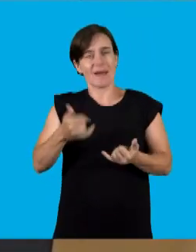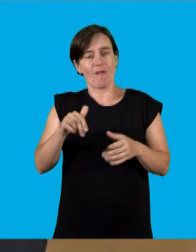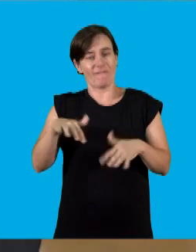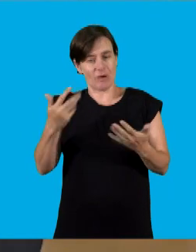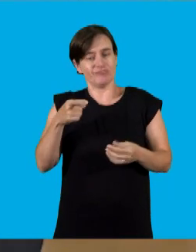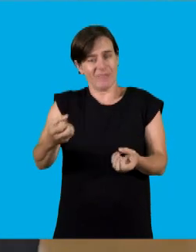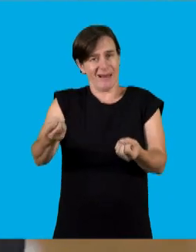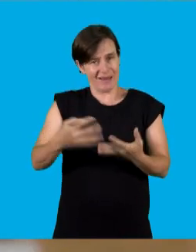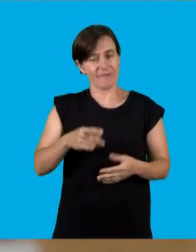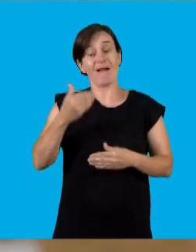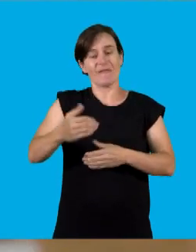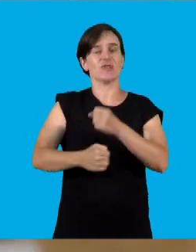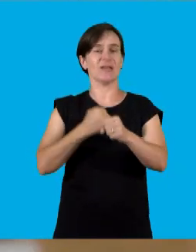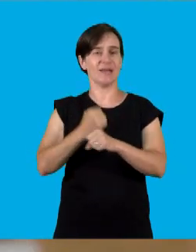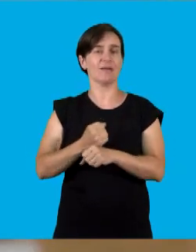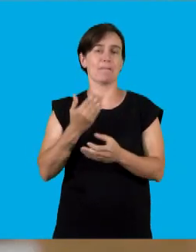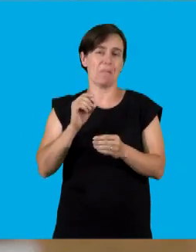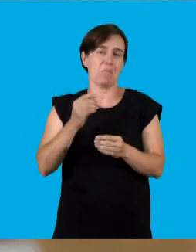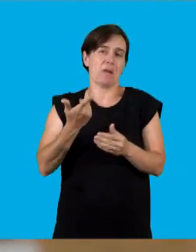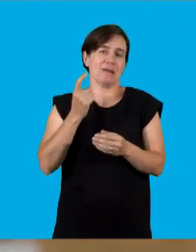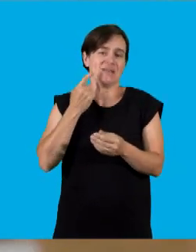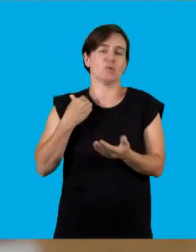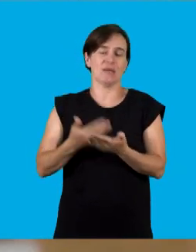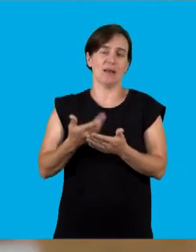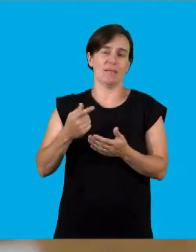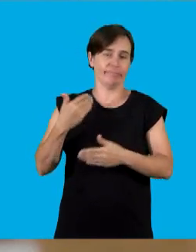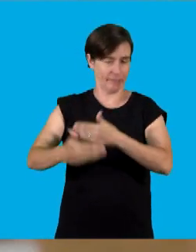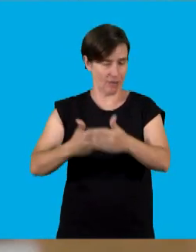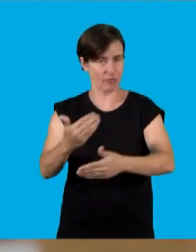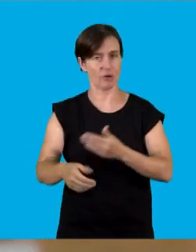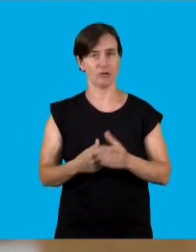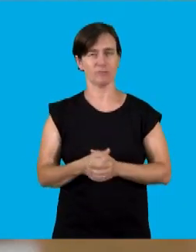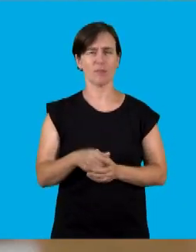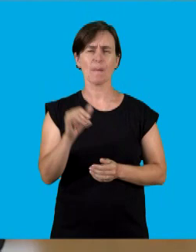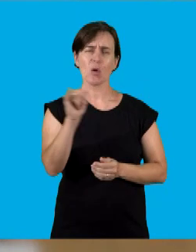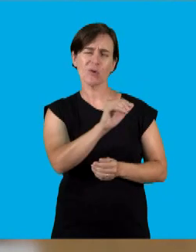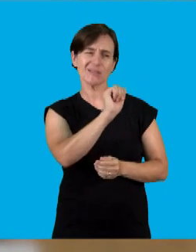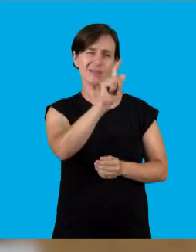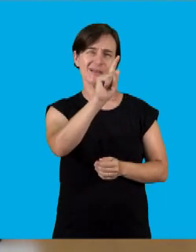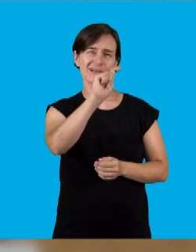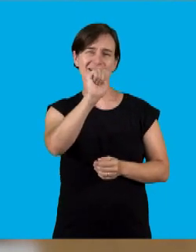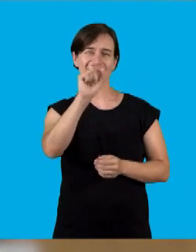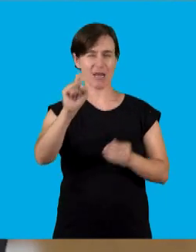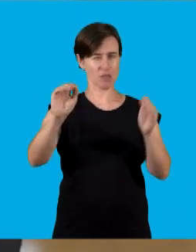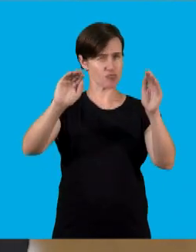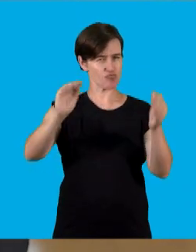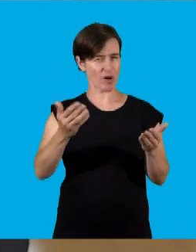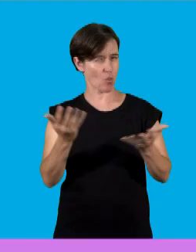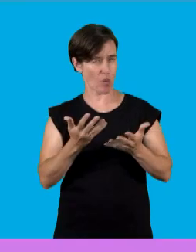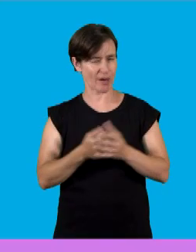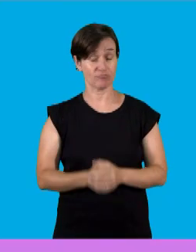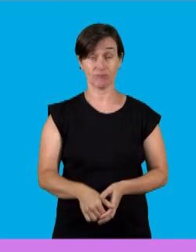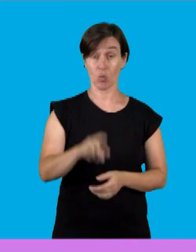us. So therefore, we can move straight to our tax table to see in which tax bracket will I find the